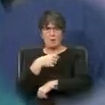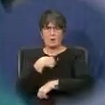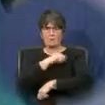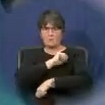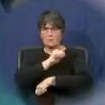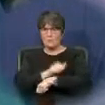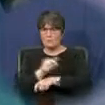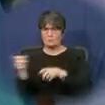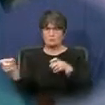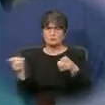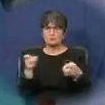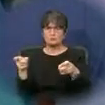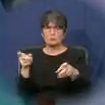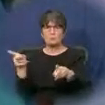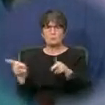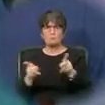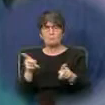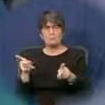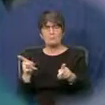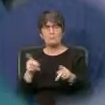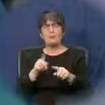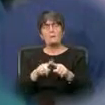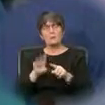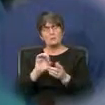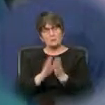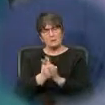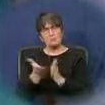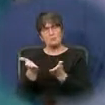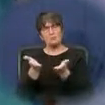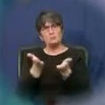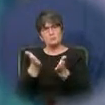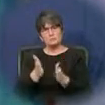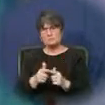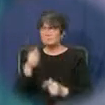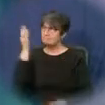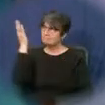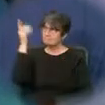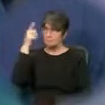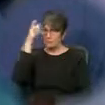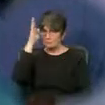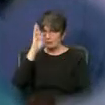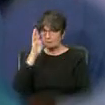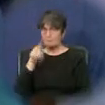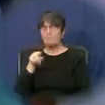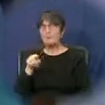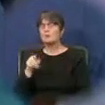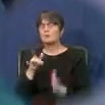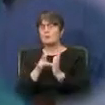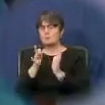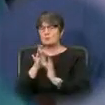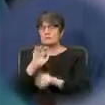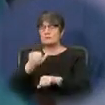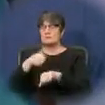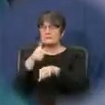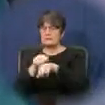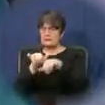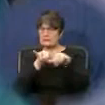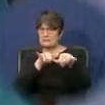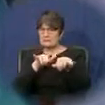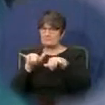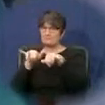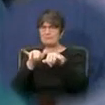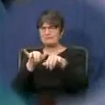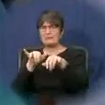other people, but to be servants. And so it's Jesus who sets the bar, the standard